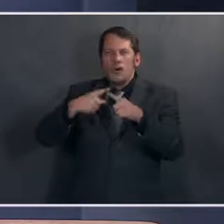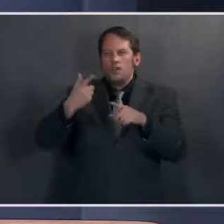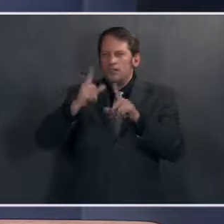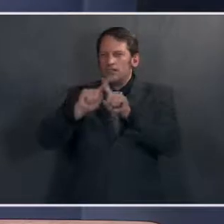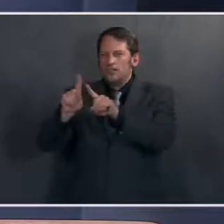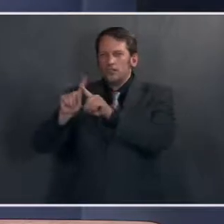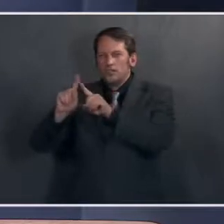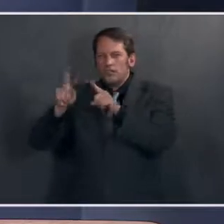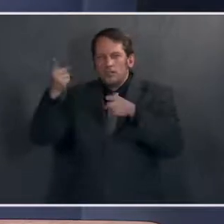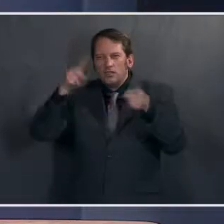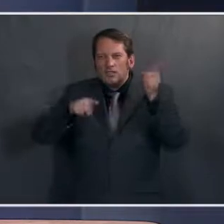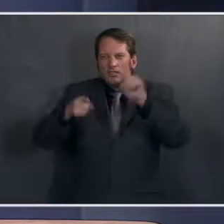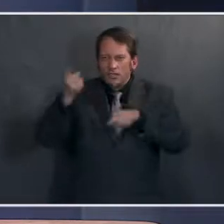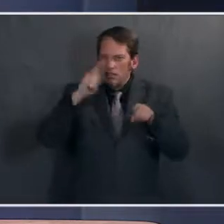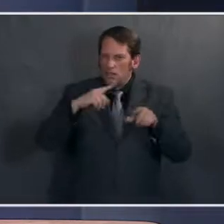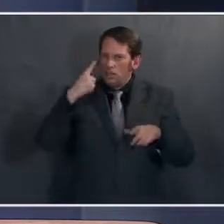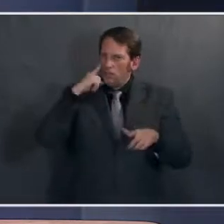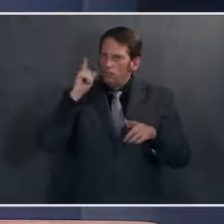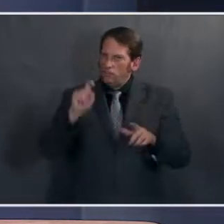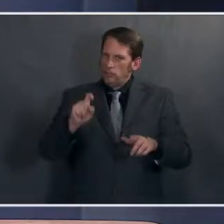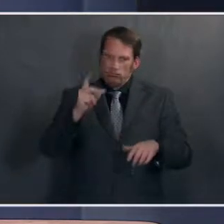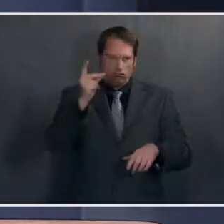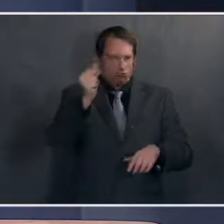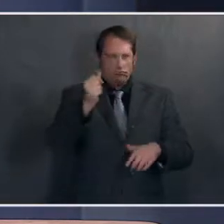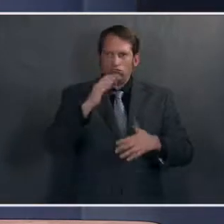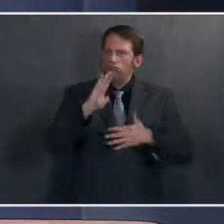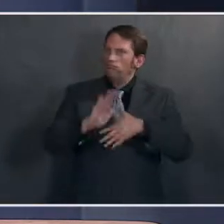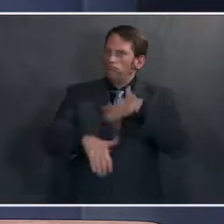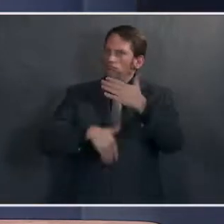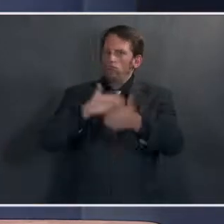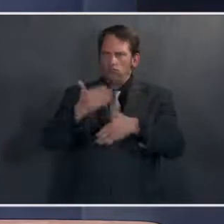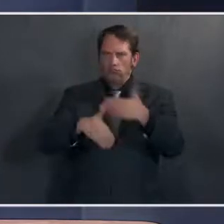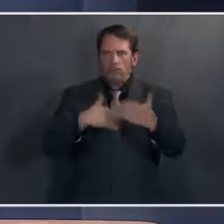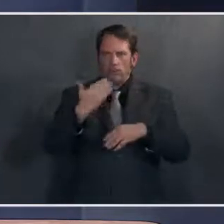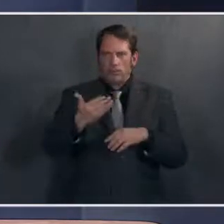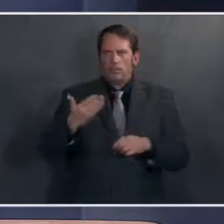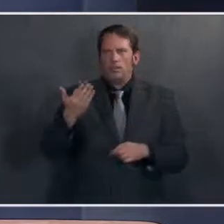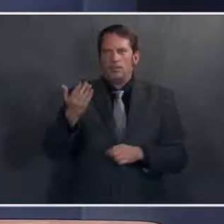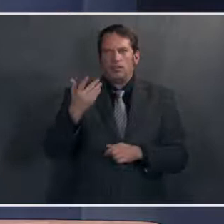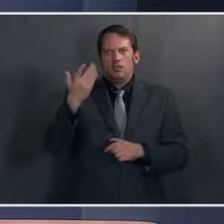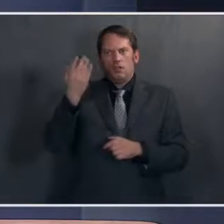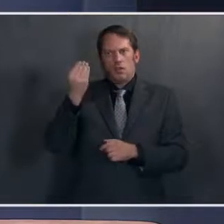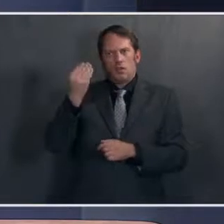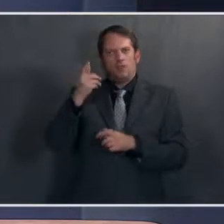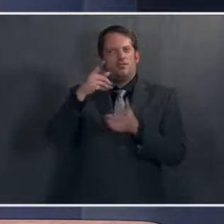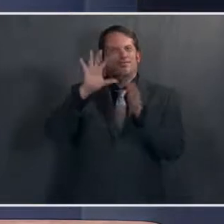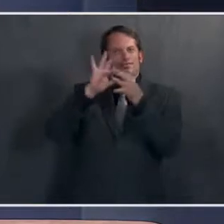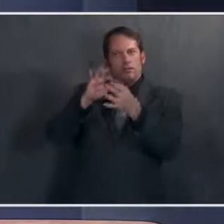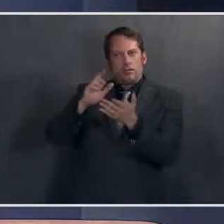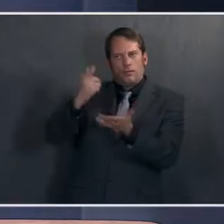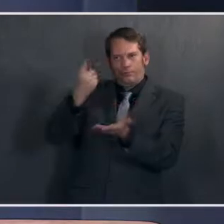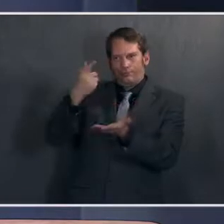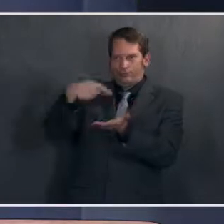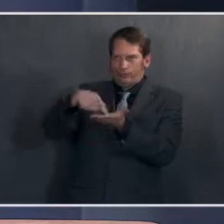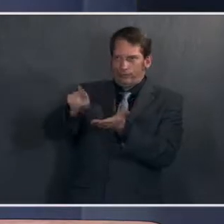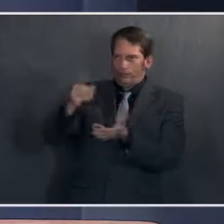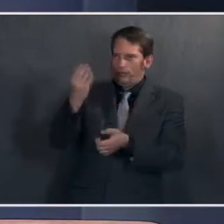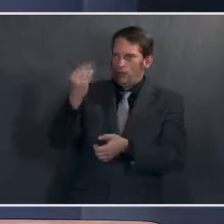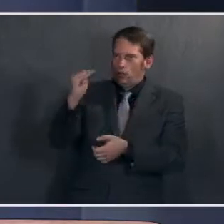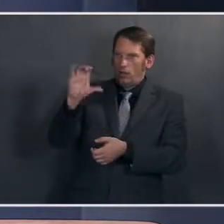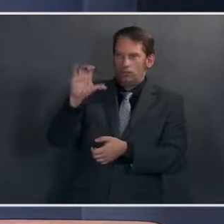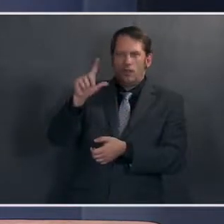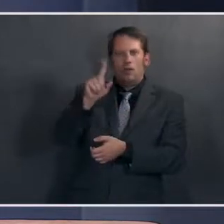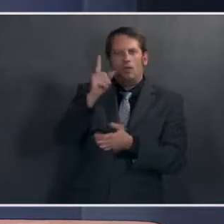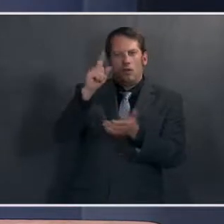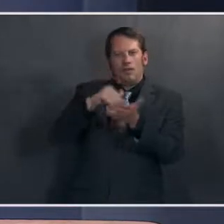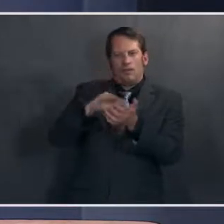that we get $1,400 direct payments to middle and working class Americans as quickly as possible, that we need to take steps to